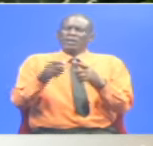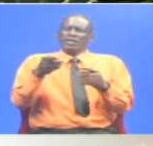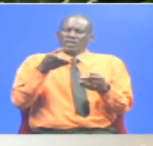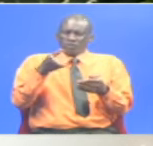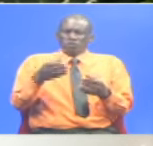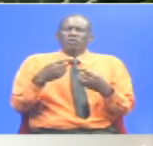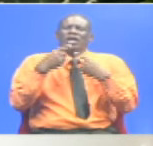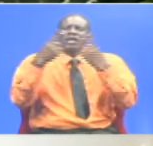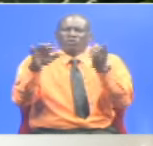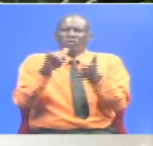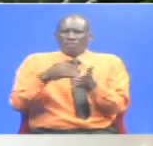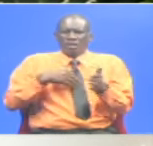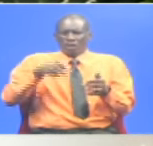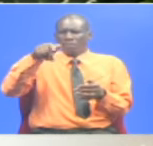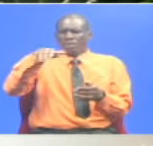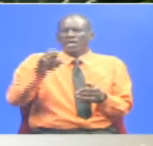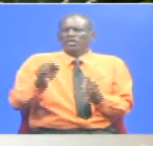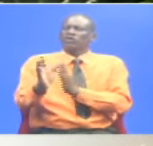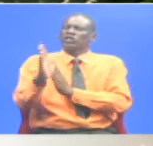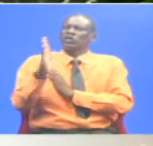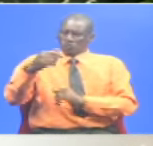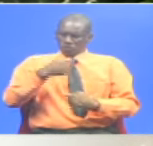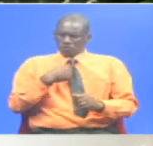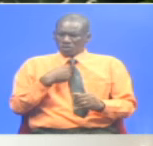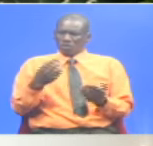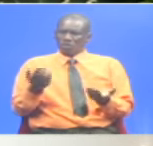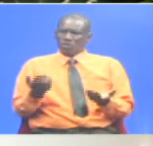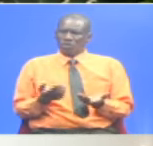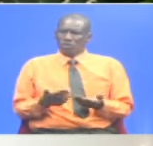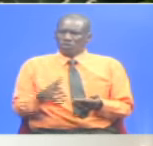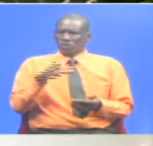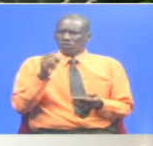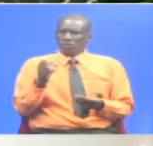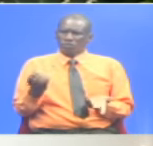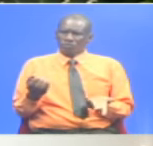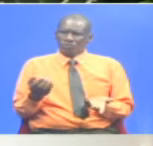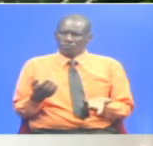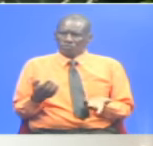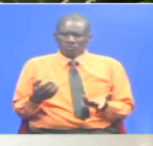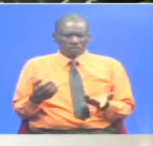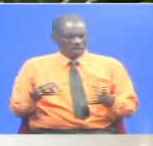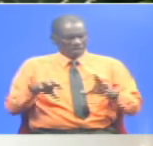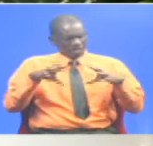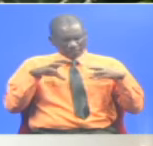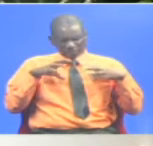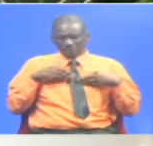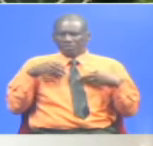I was the PS for security. So I took it with